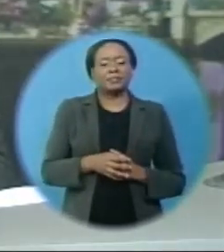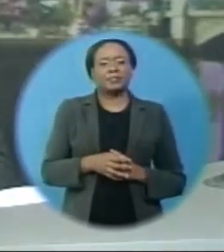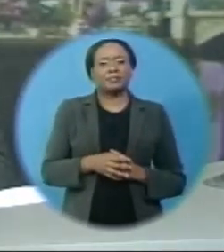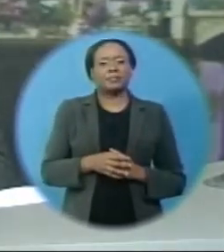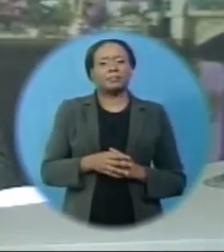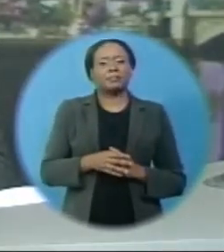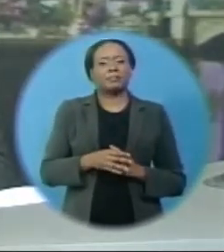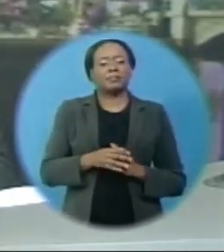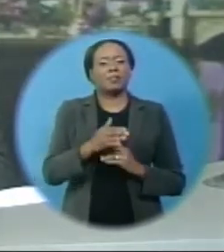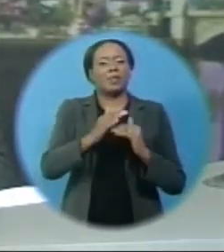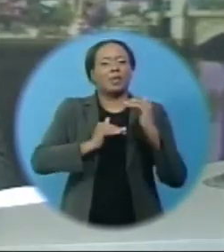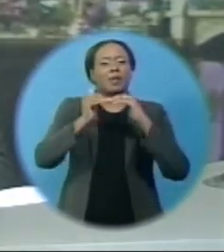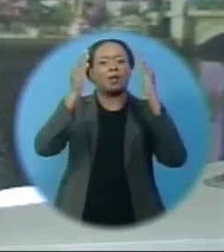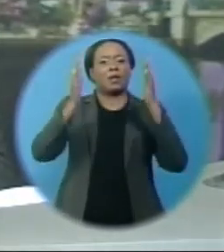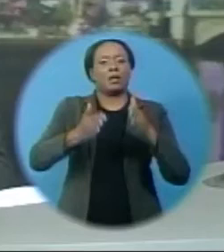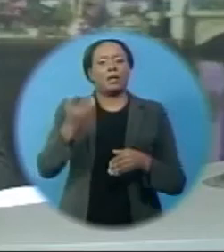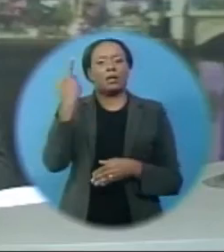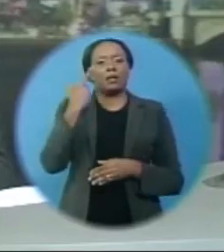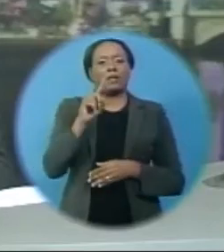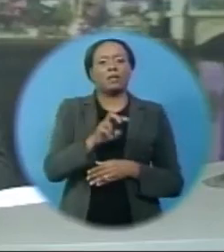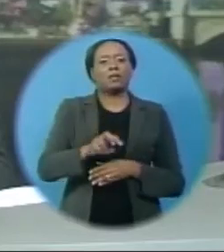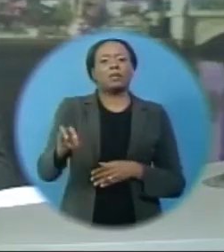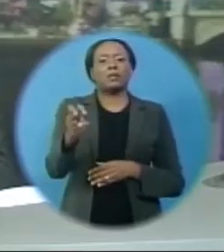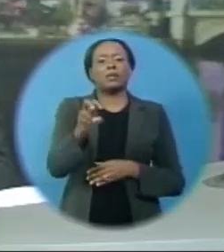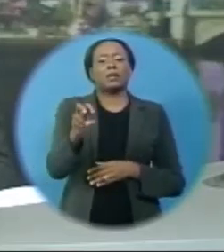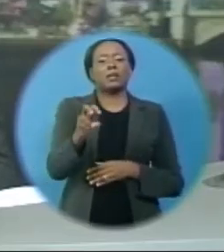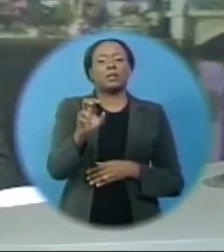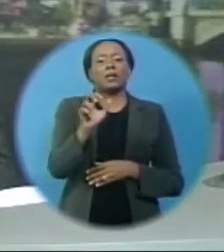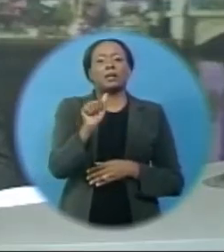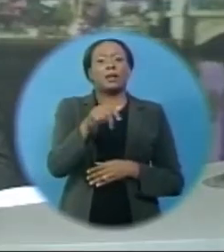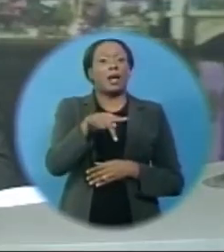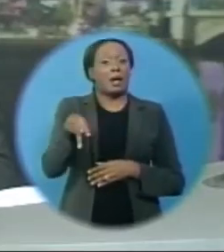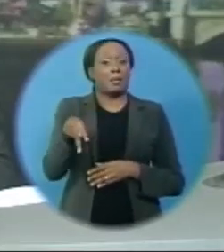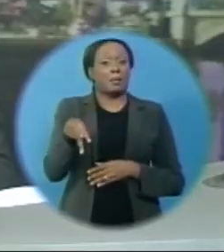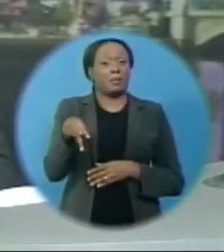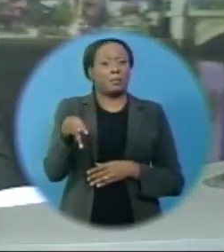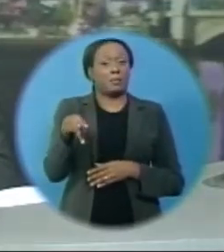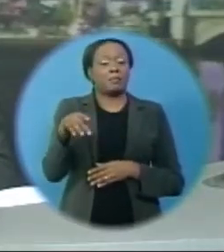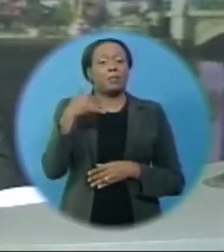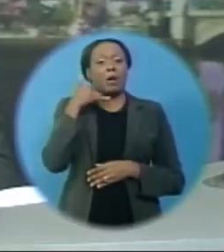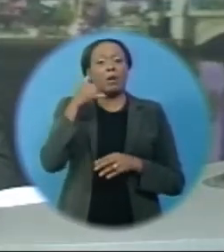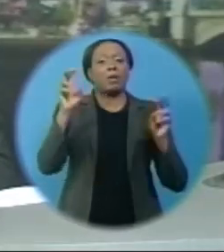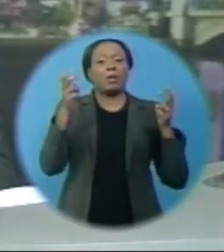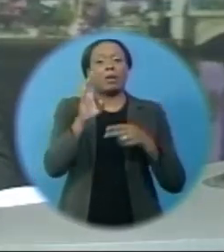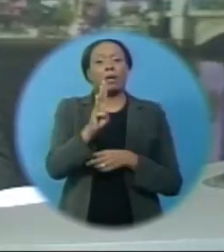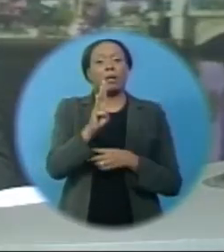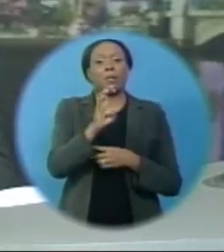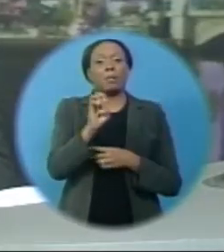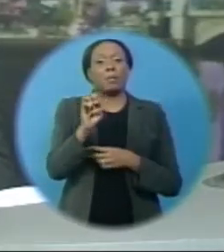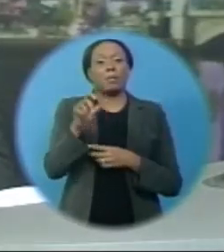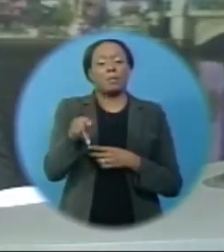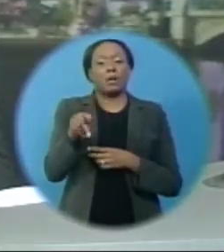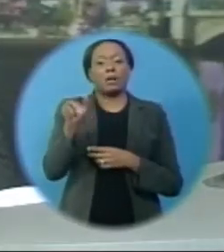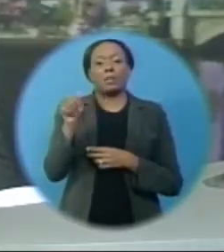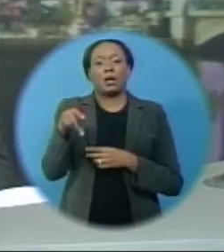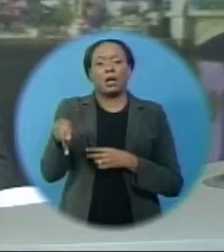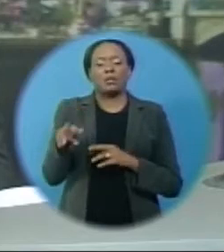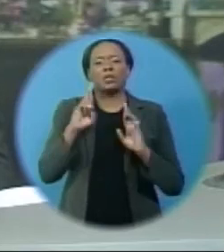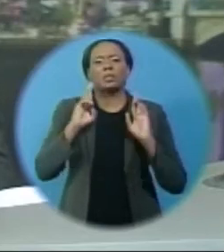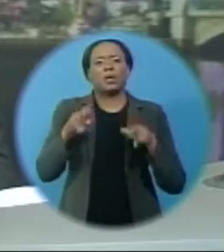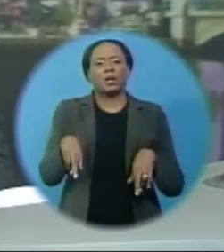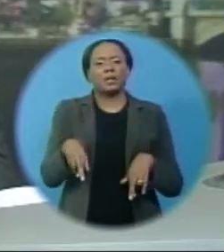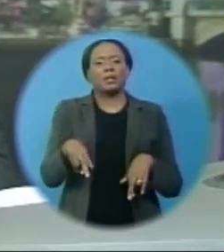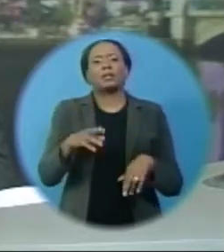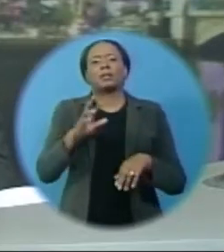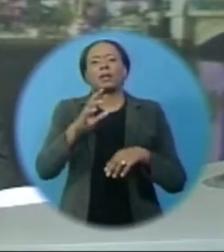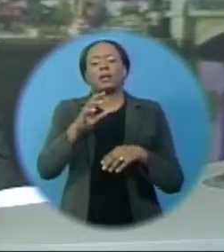The developers of a local transportation app called BeatCab have been responding to reports that international transport app company Uber